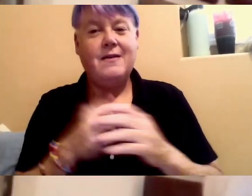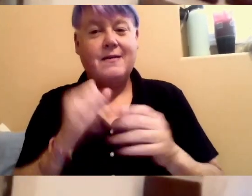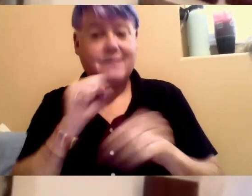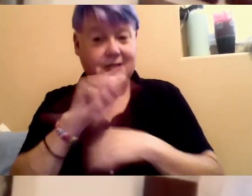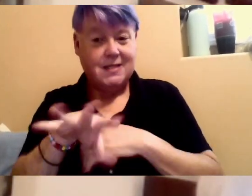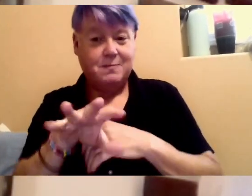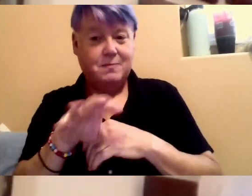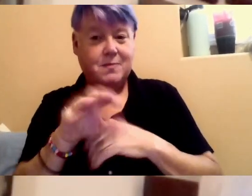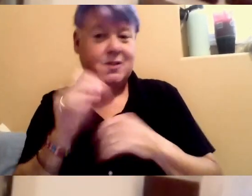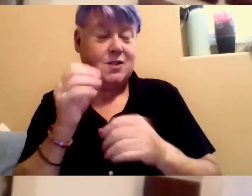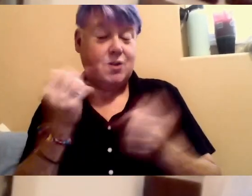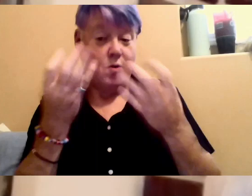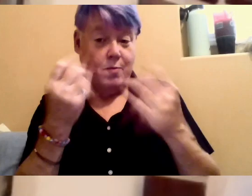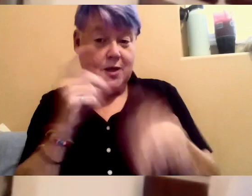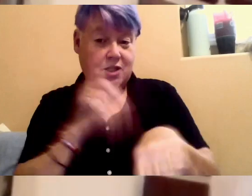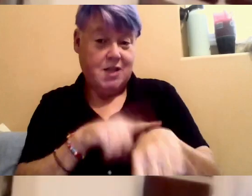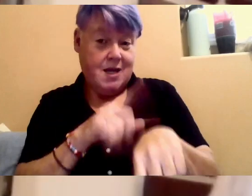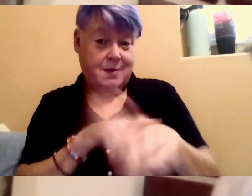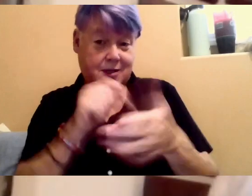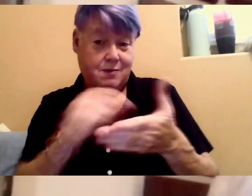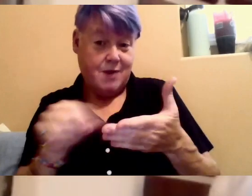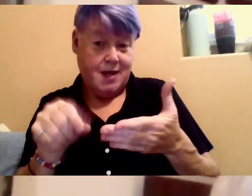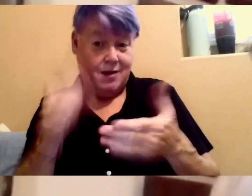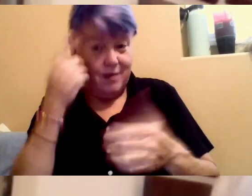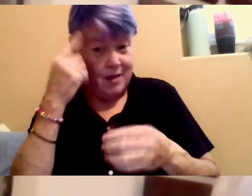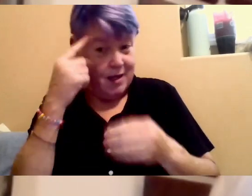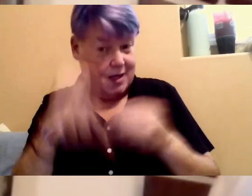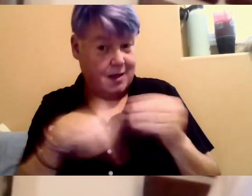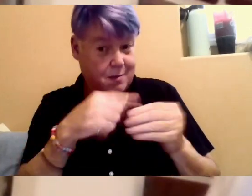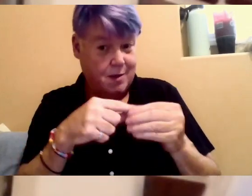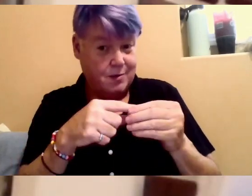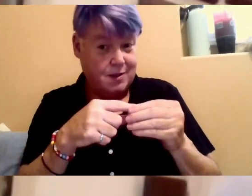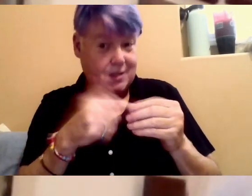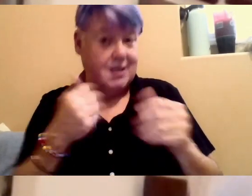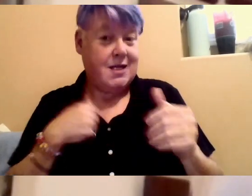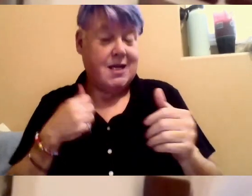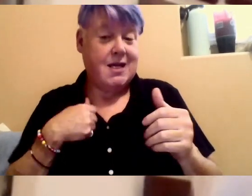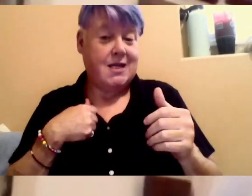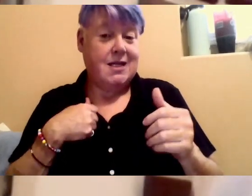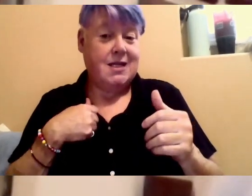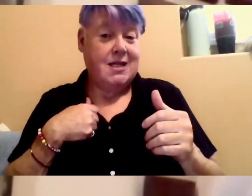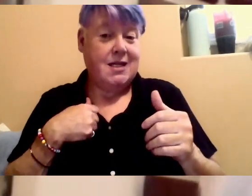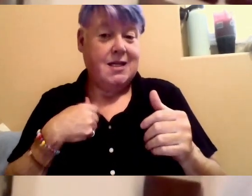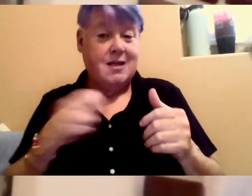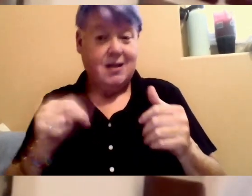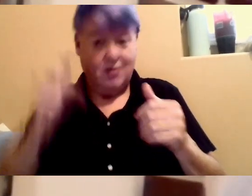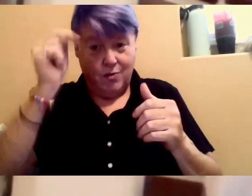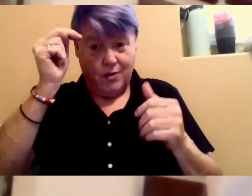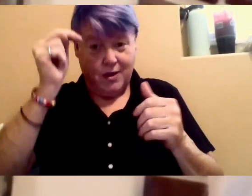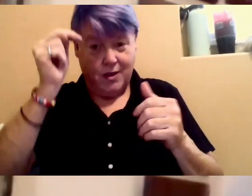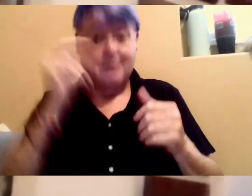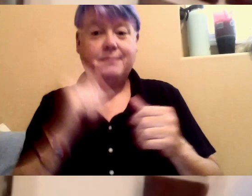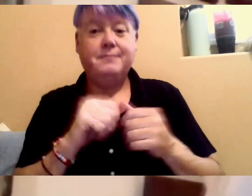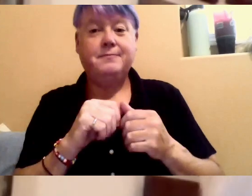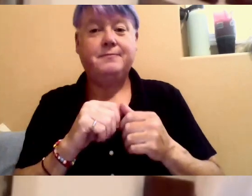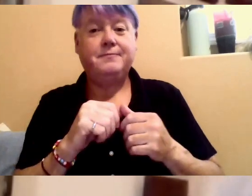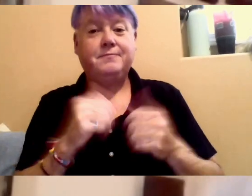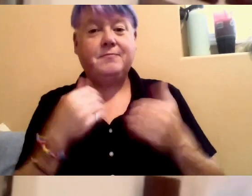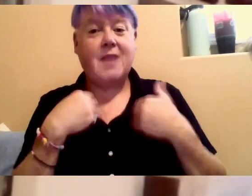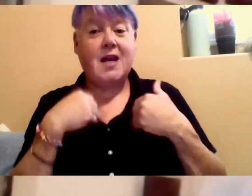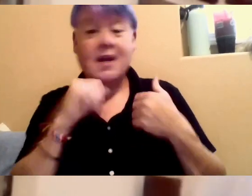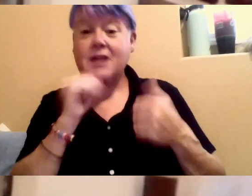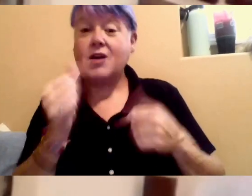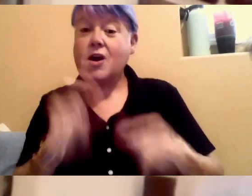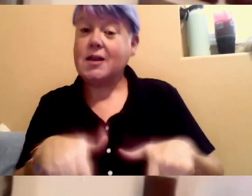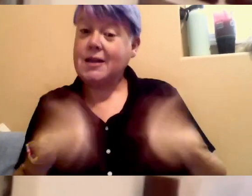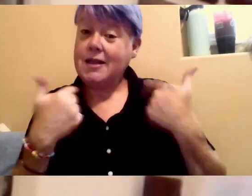time as a writer thinking about Canada, thinking about the North. Had I not lived there, I'm